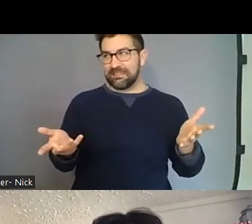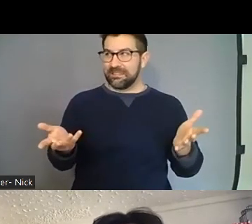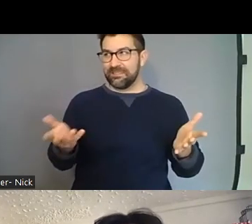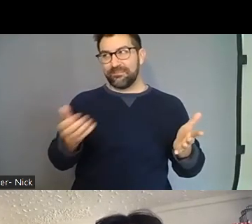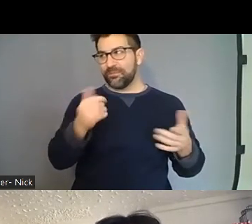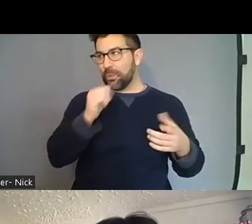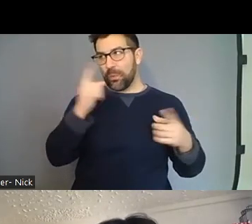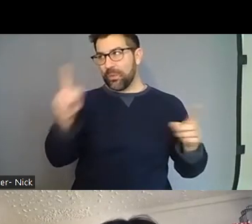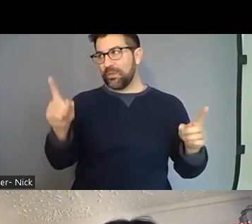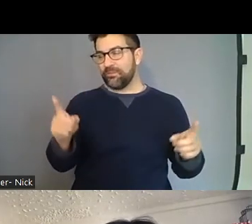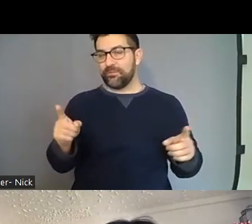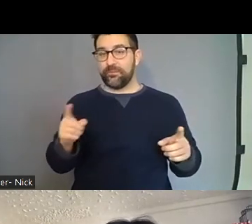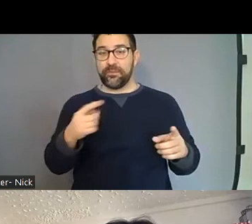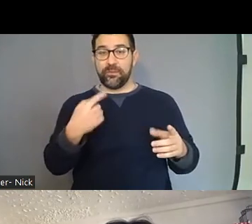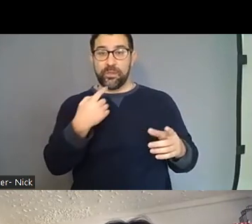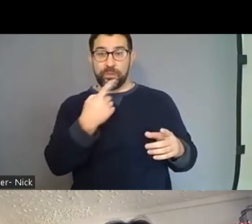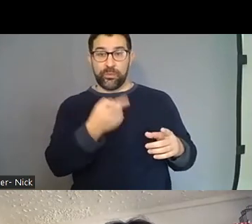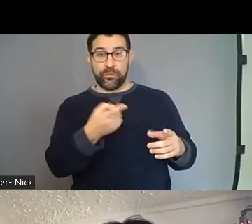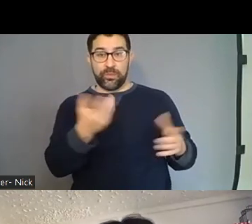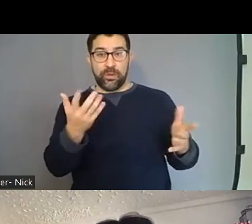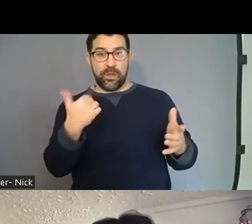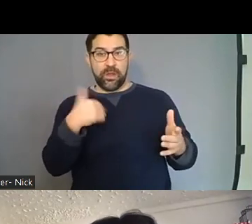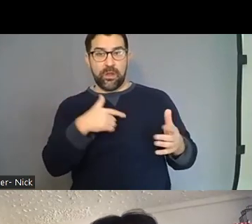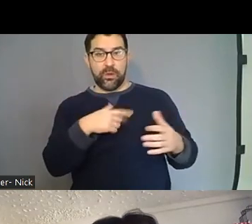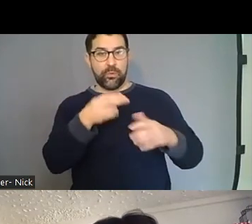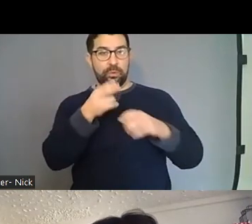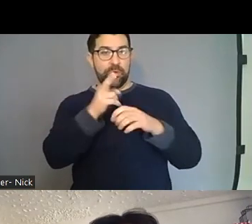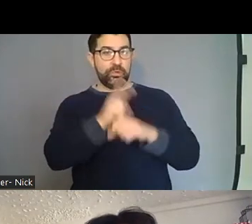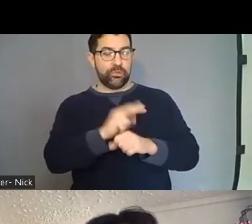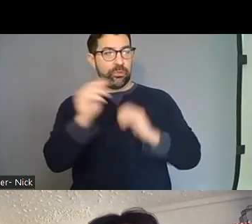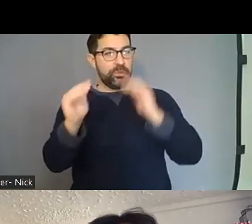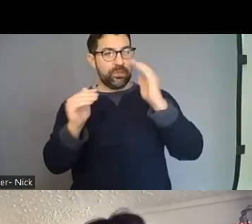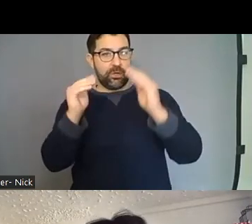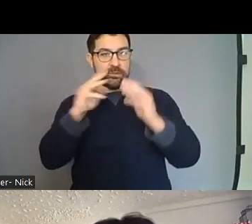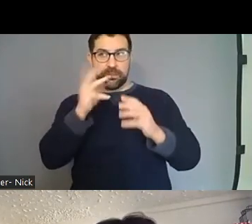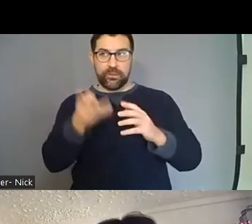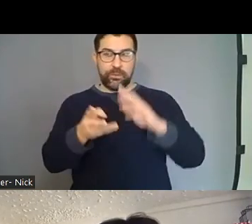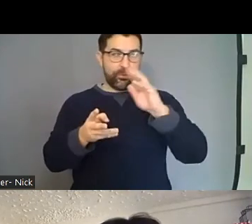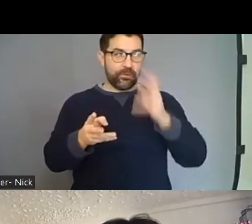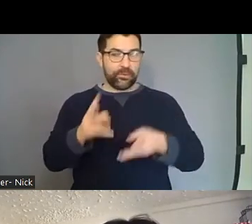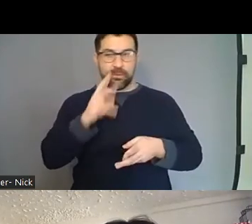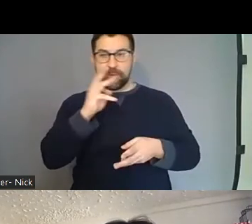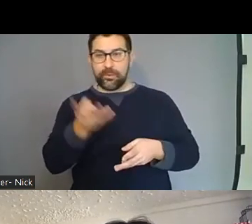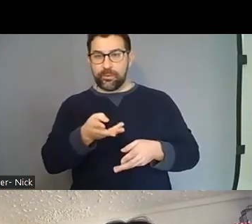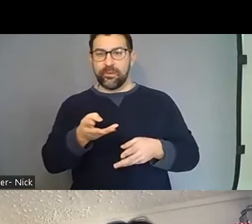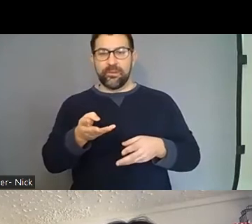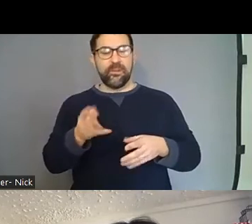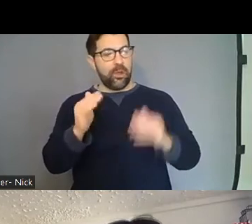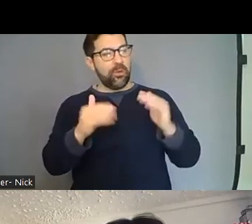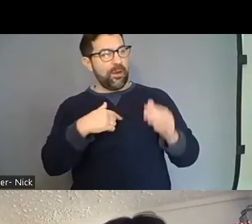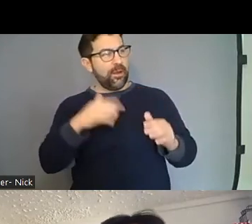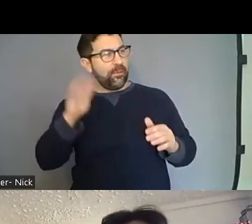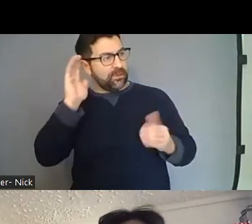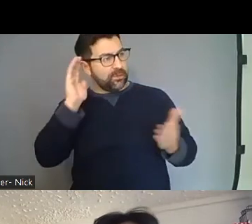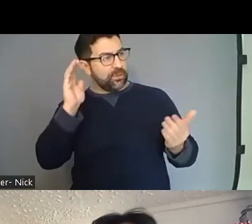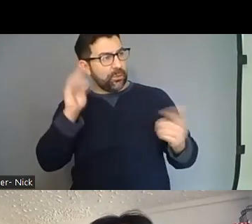work. And the truth is that's because we're so used to adults not listening to us. Or maybe they'll say, oh, I'm listening to you. And they